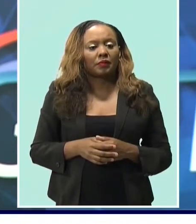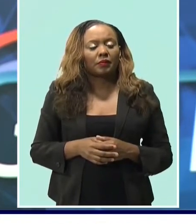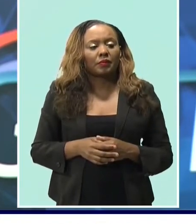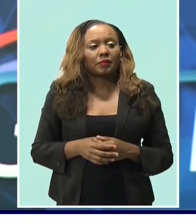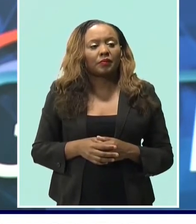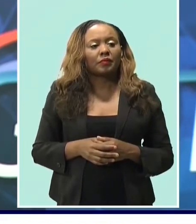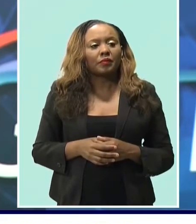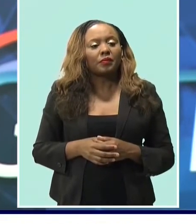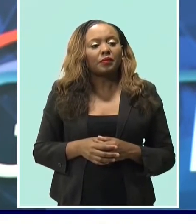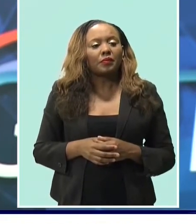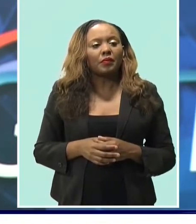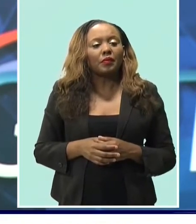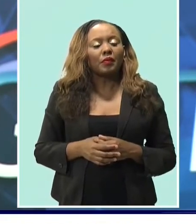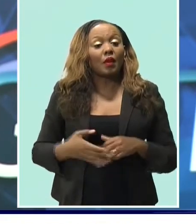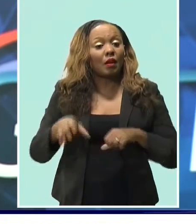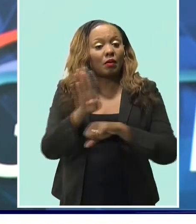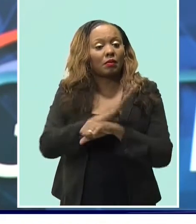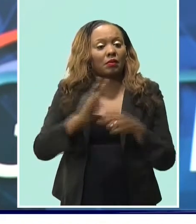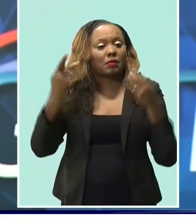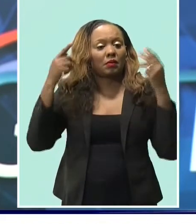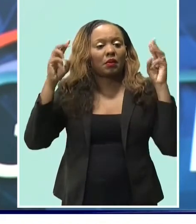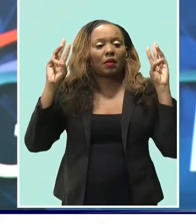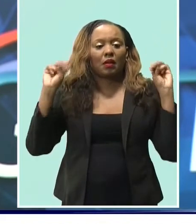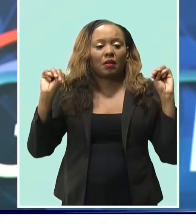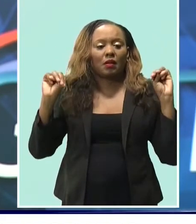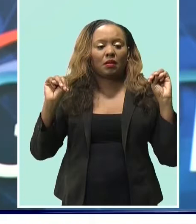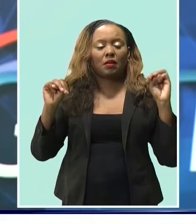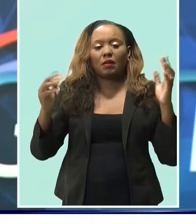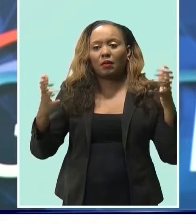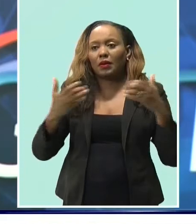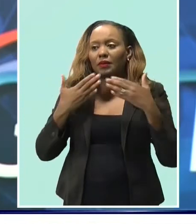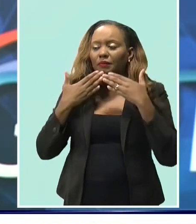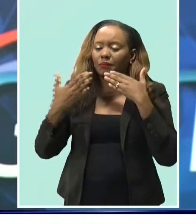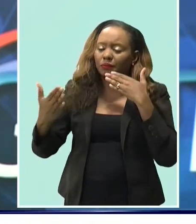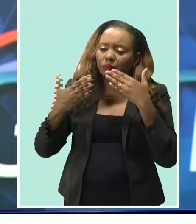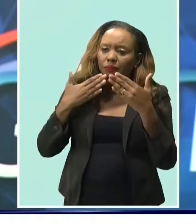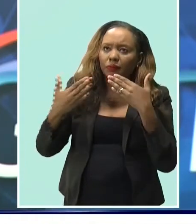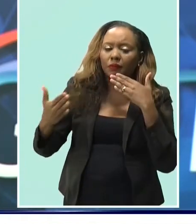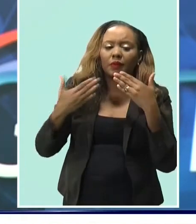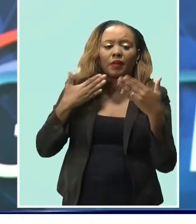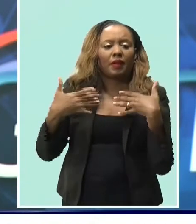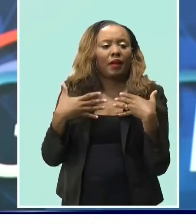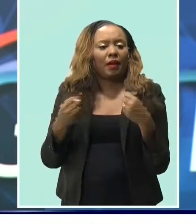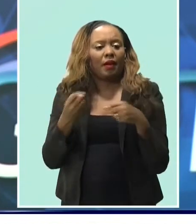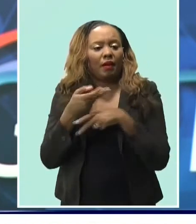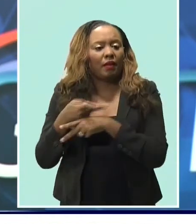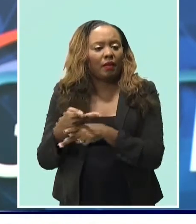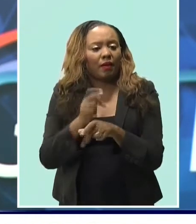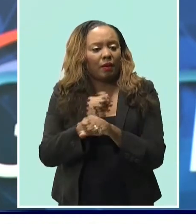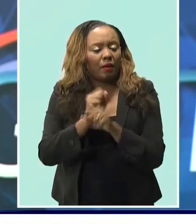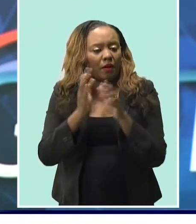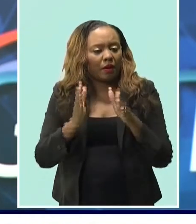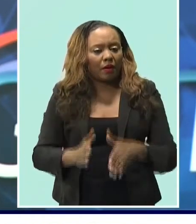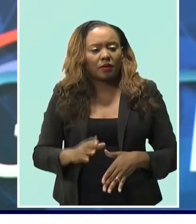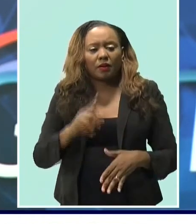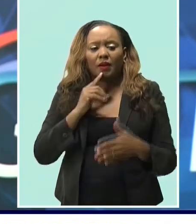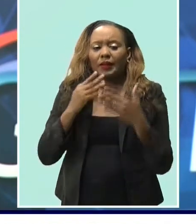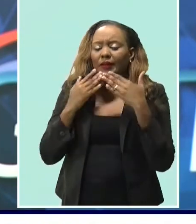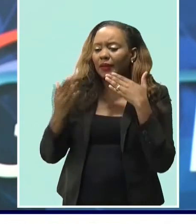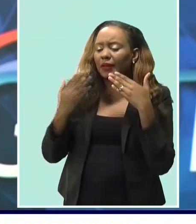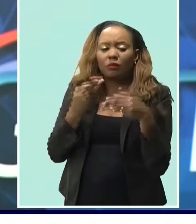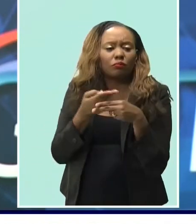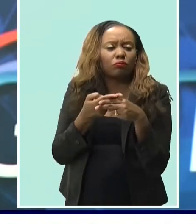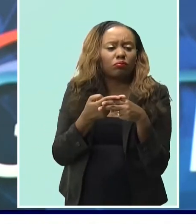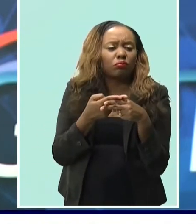Mia Amor-Motley has issued a heartfelt thank you to the country's healthcare workers. She expressed her gratitude during a